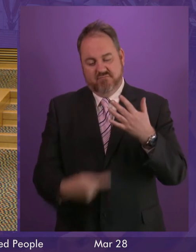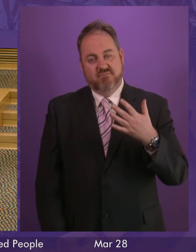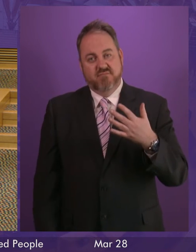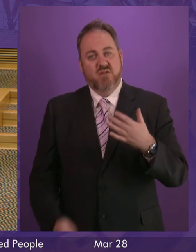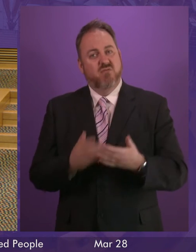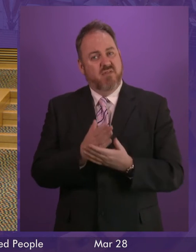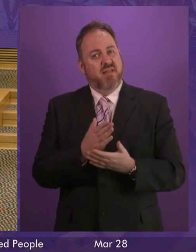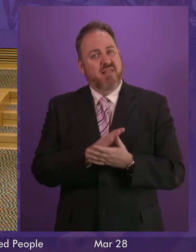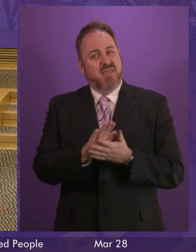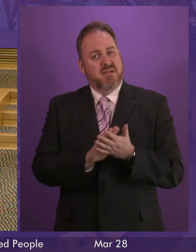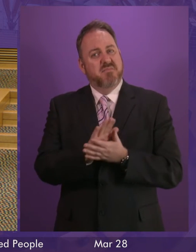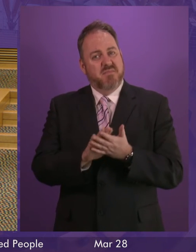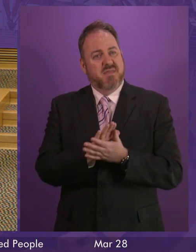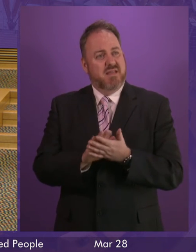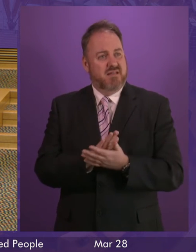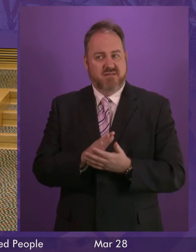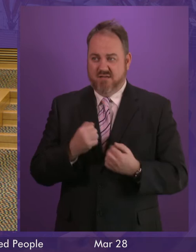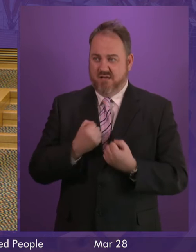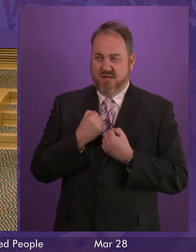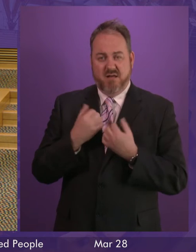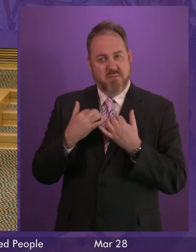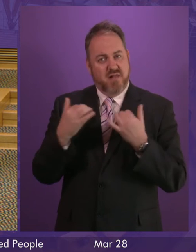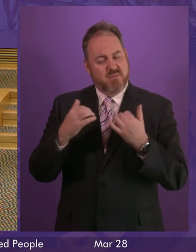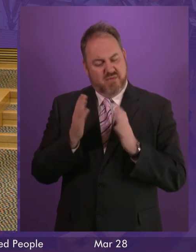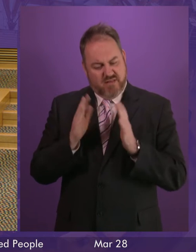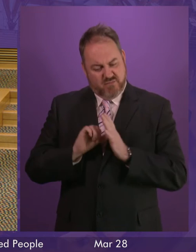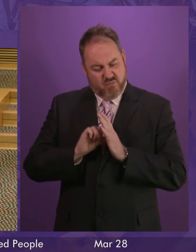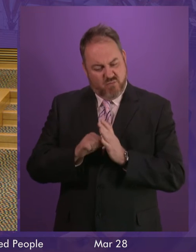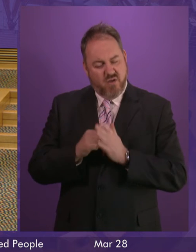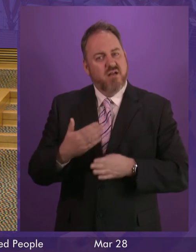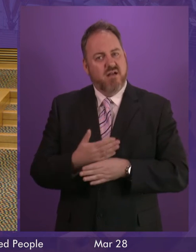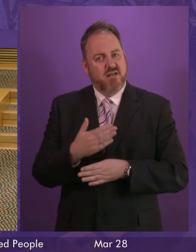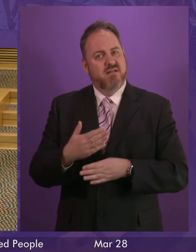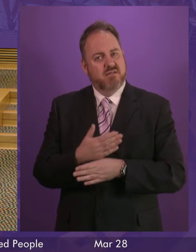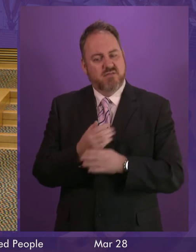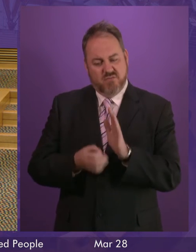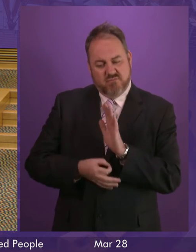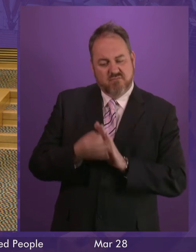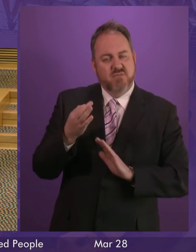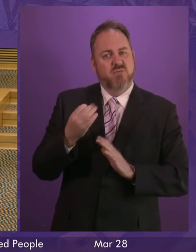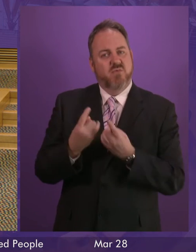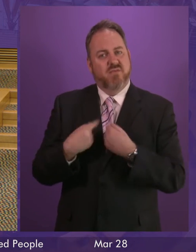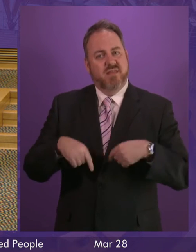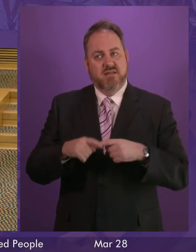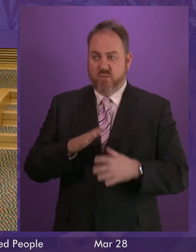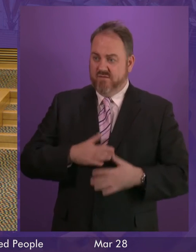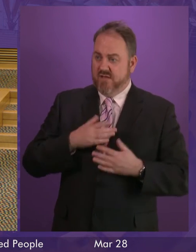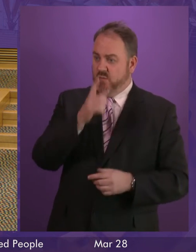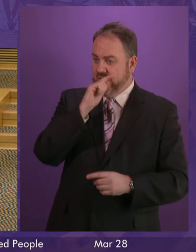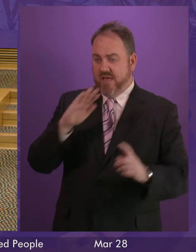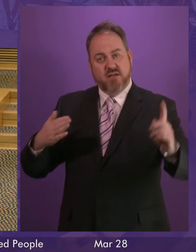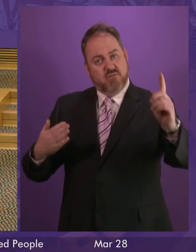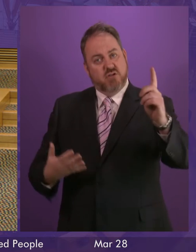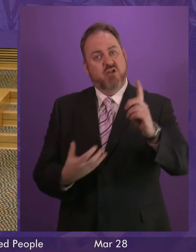conservative action over this parliament and beyond but these ambitions are all achievable and we remain as committed to them now